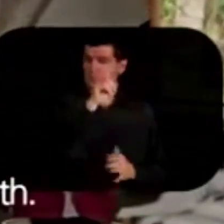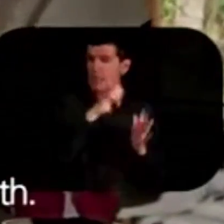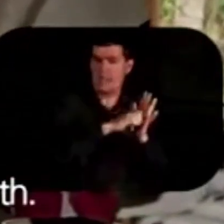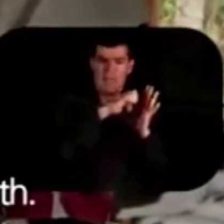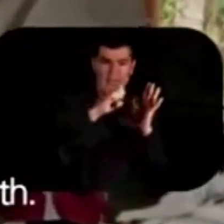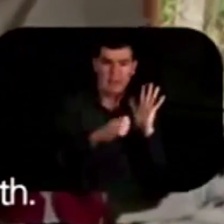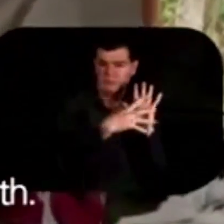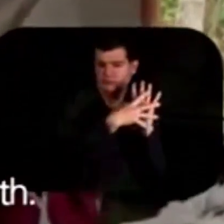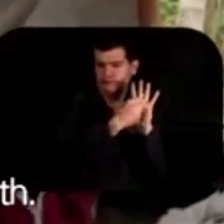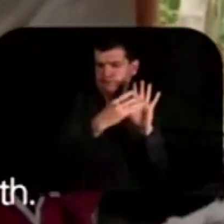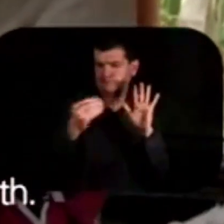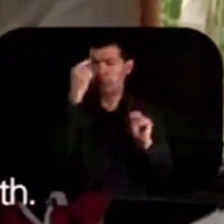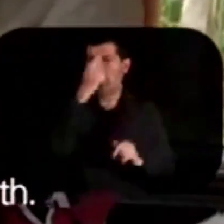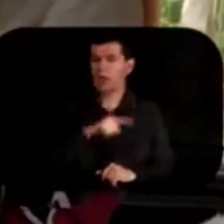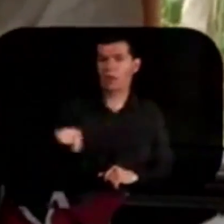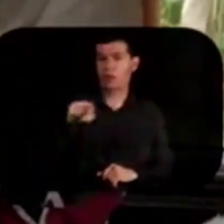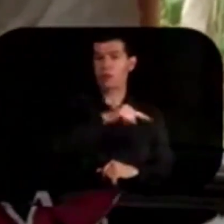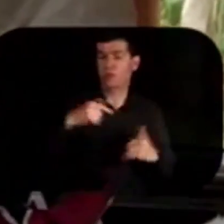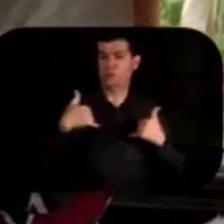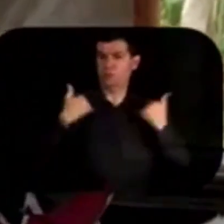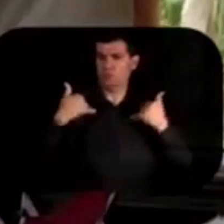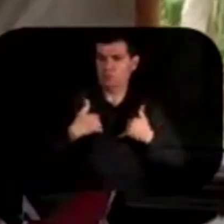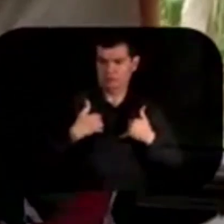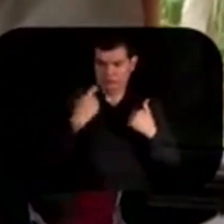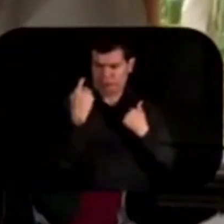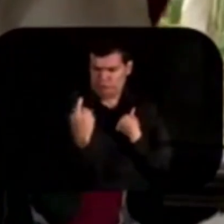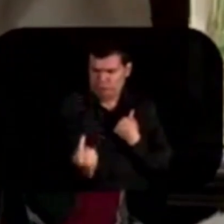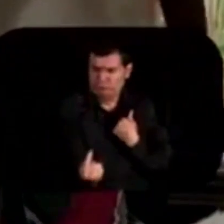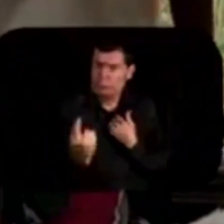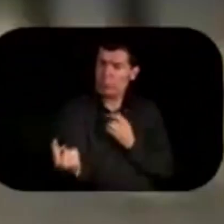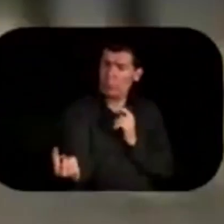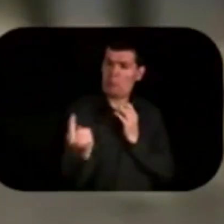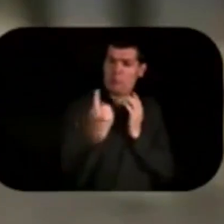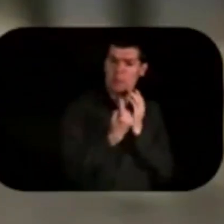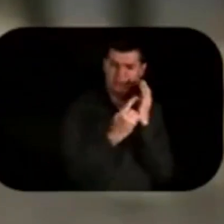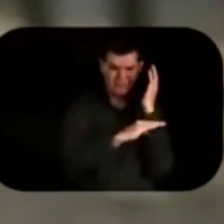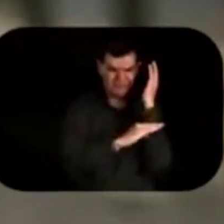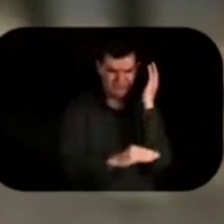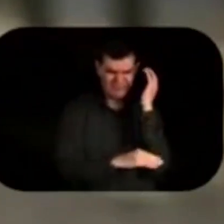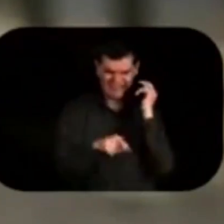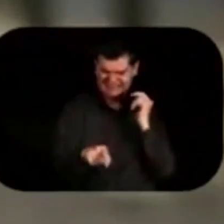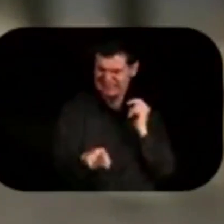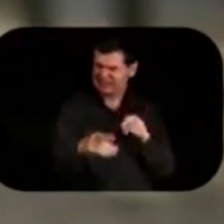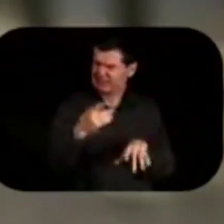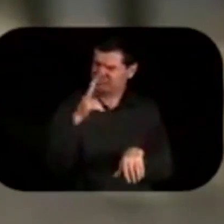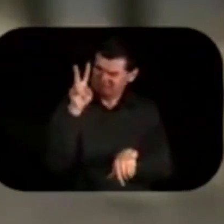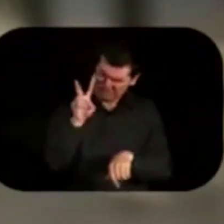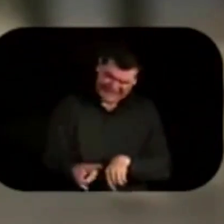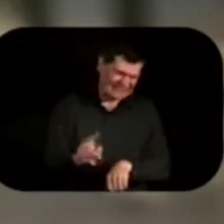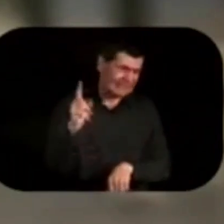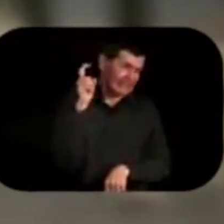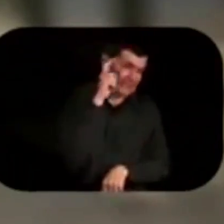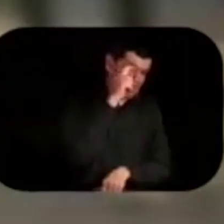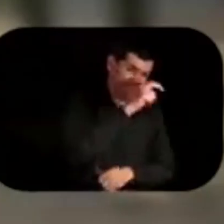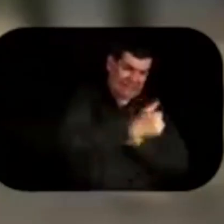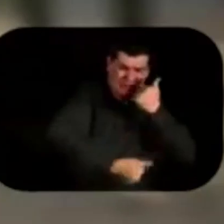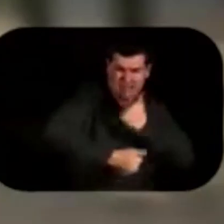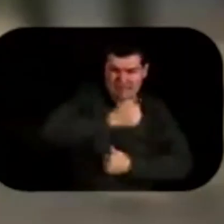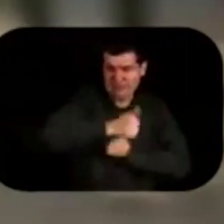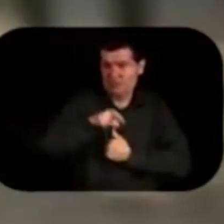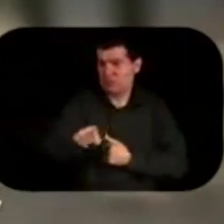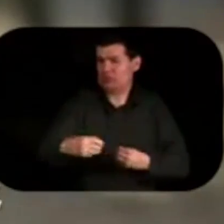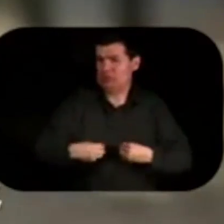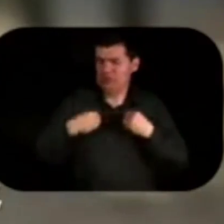Christian is an example for many young people. She came here very early in Pina Palmera from very